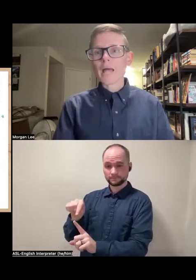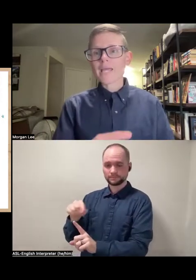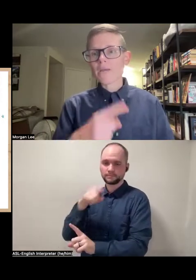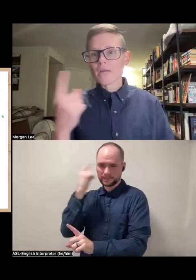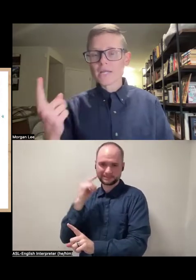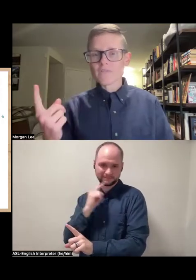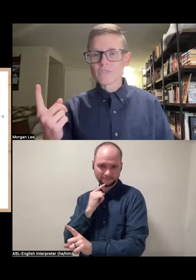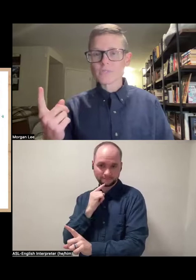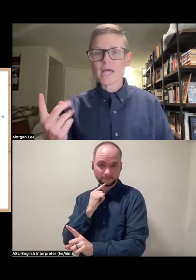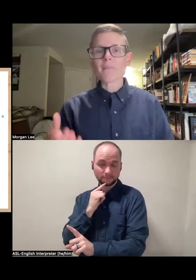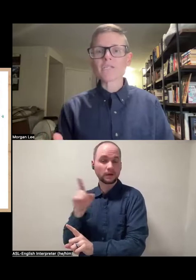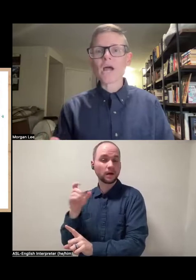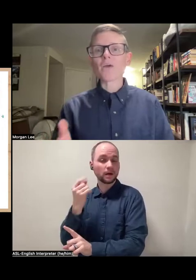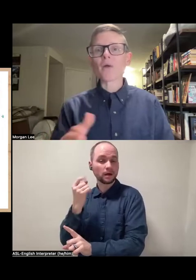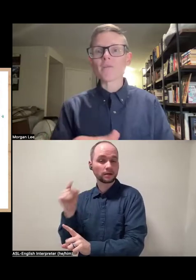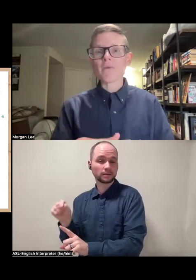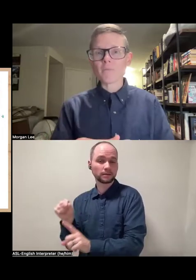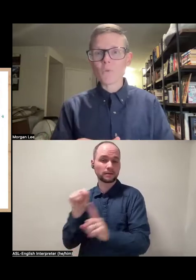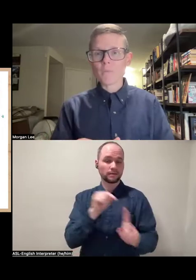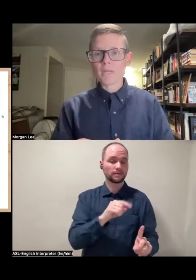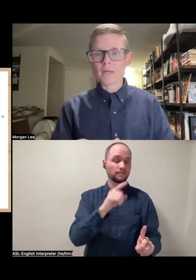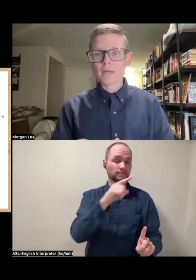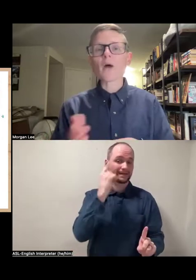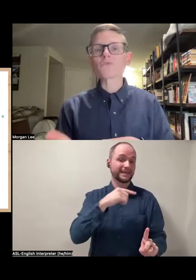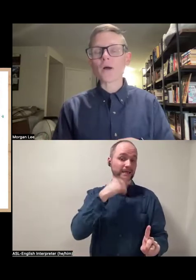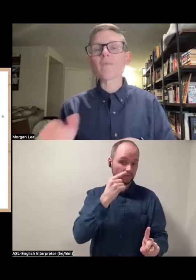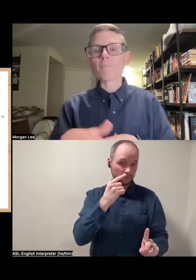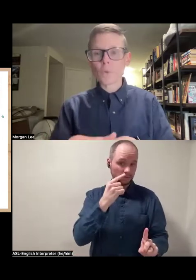However, Black hearing individuals had a much higher rate of employment,